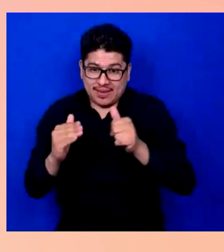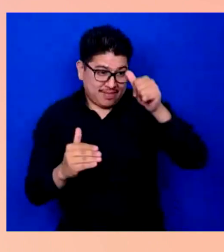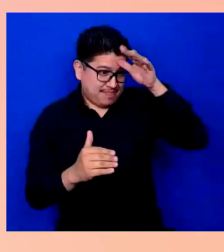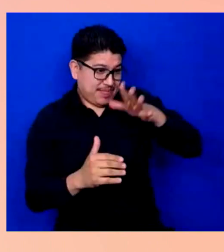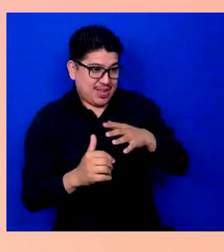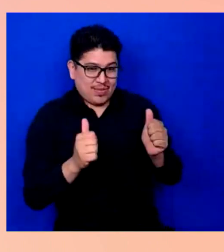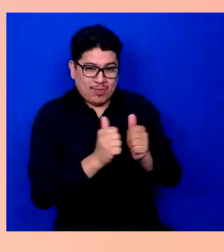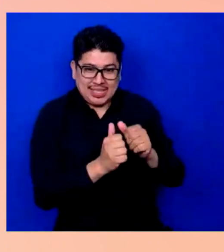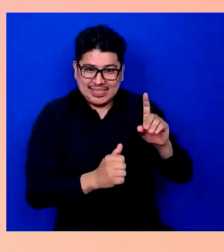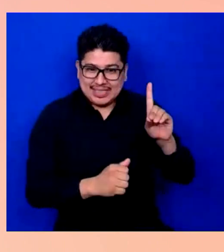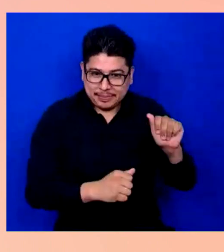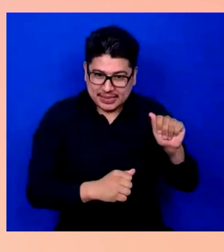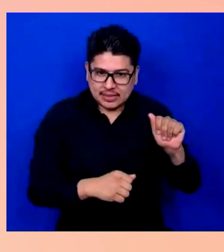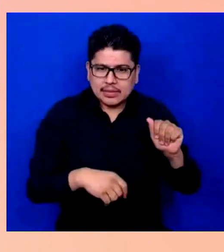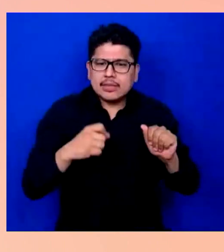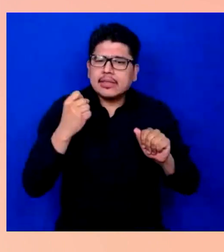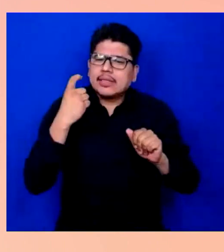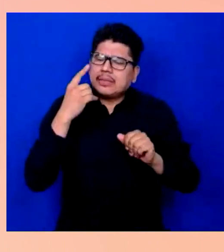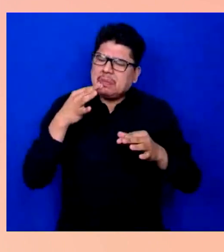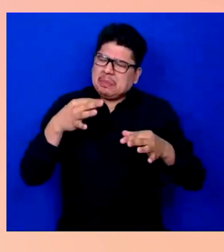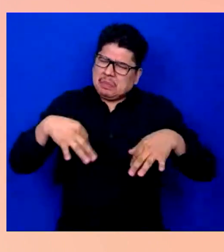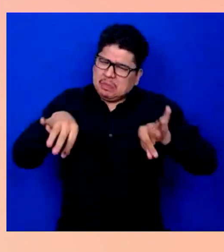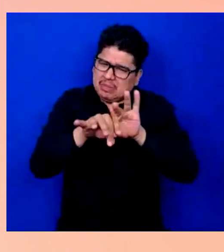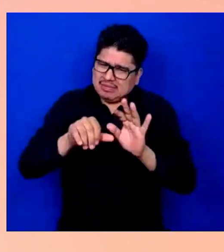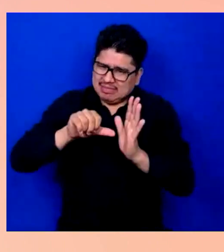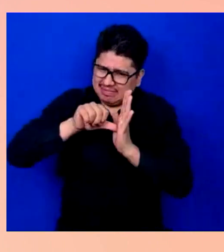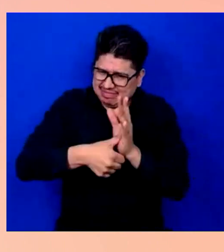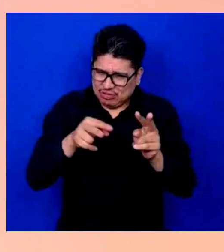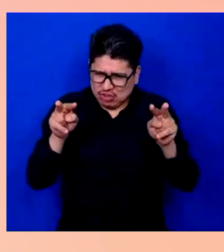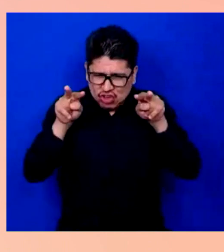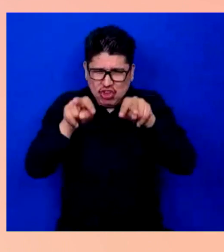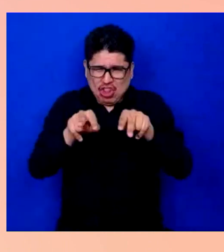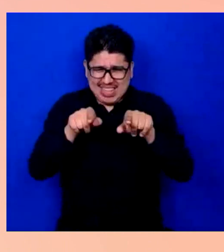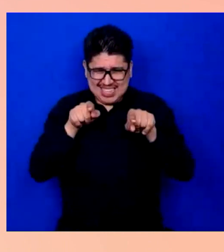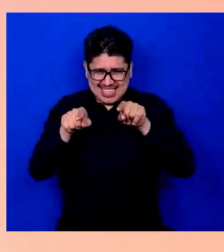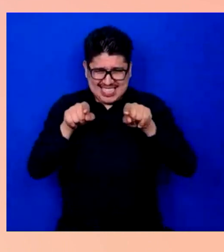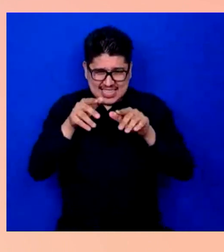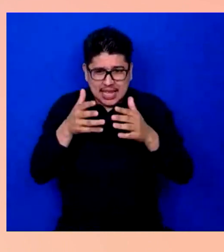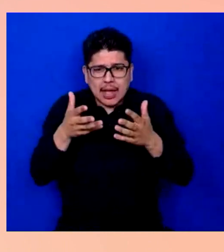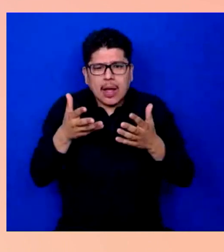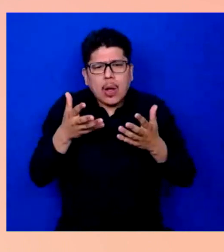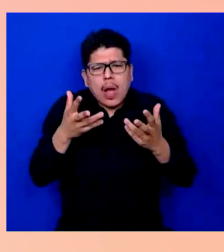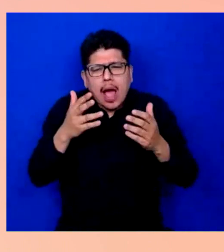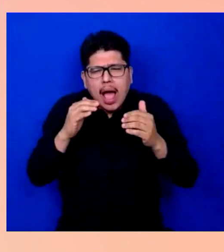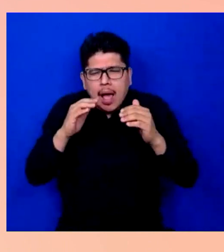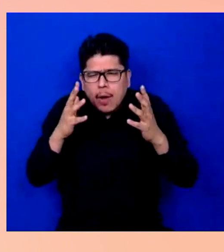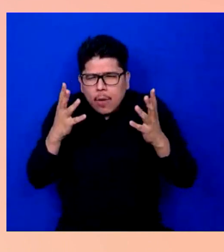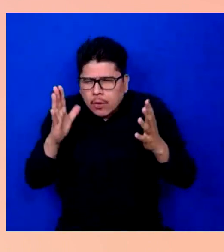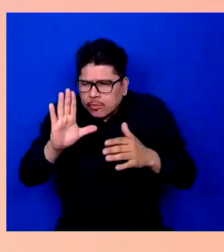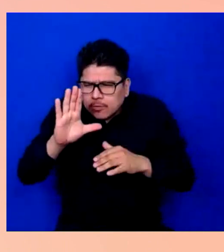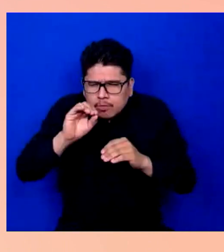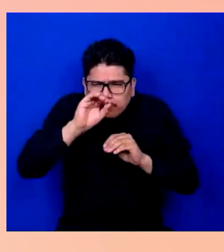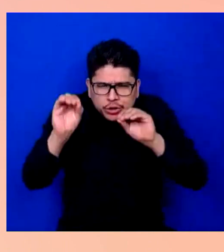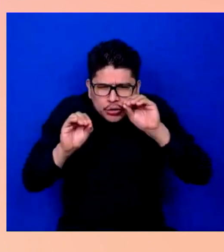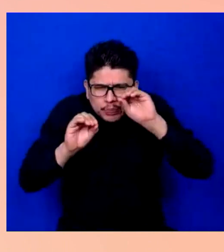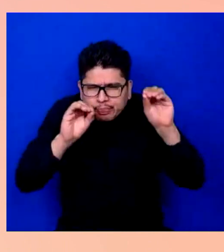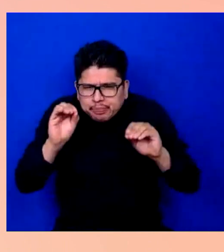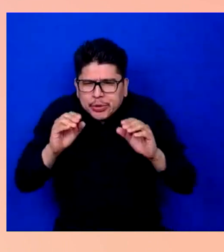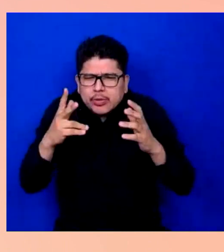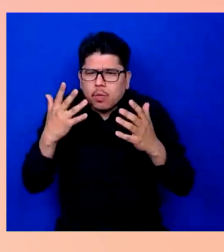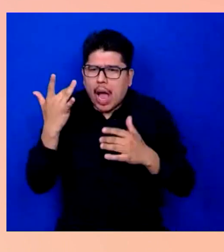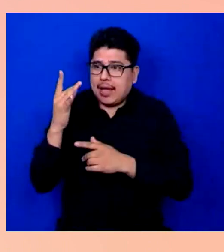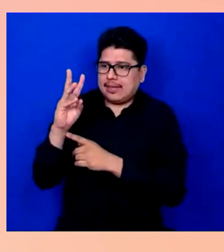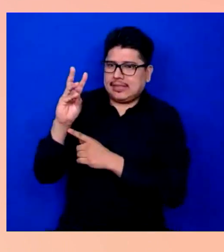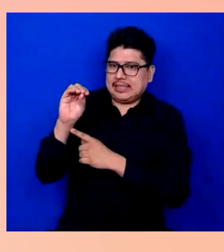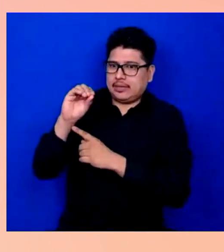it's also important to look at the activation rates, because only 60% of persons with